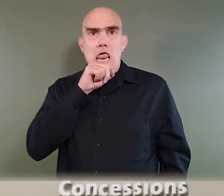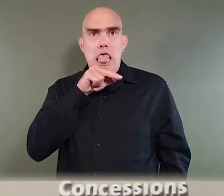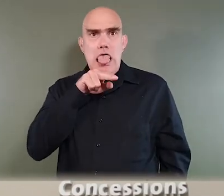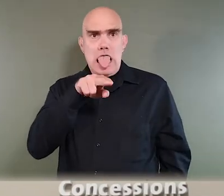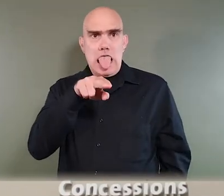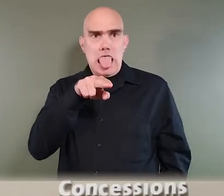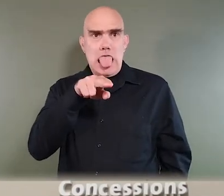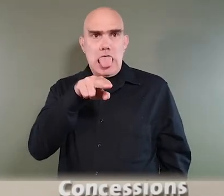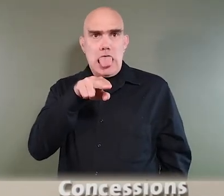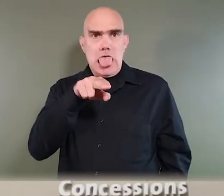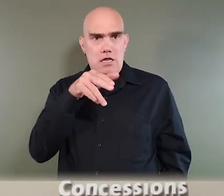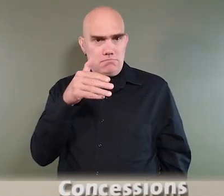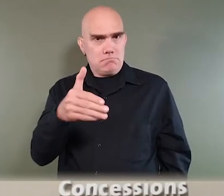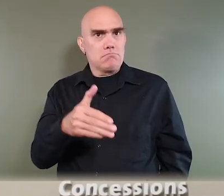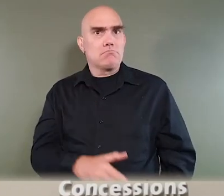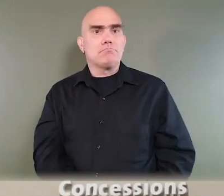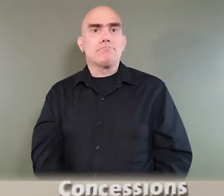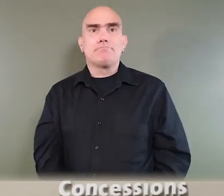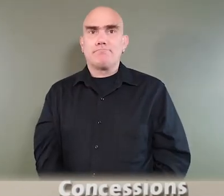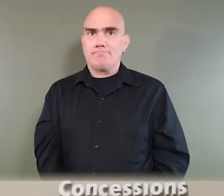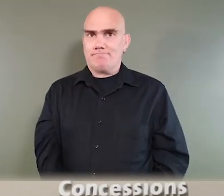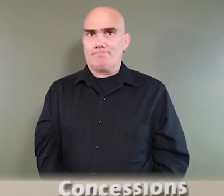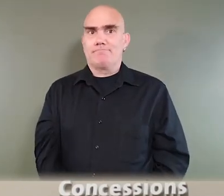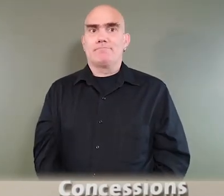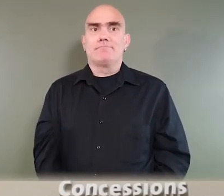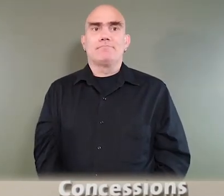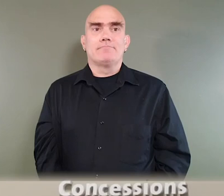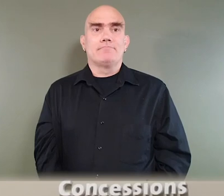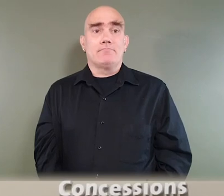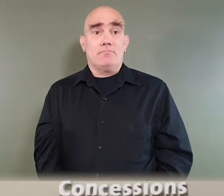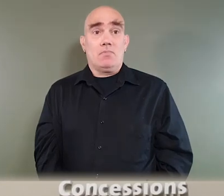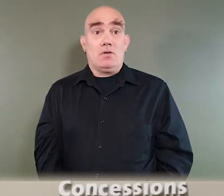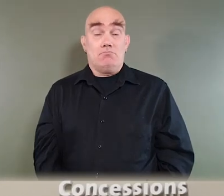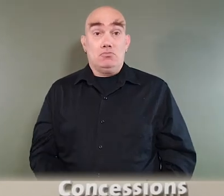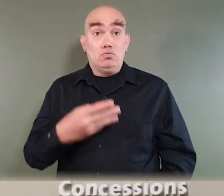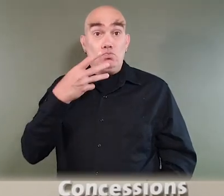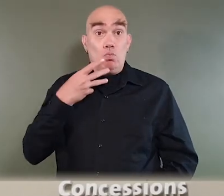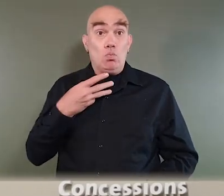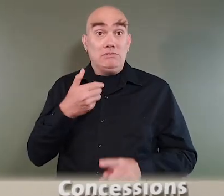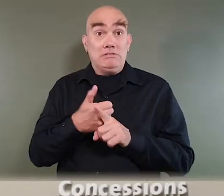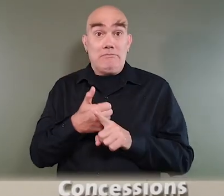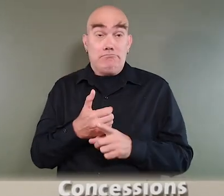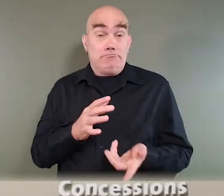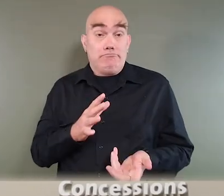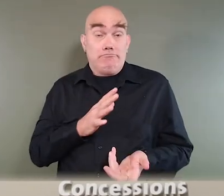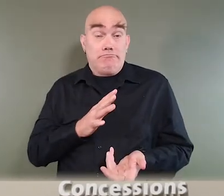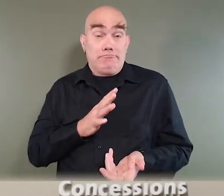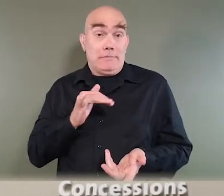And stick your tongue out. Drool on yourself, because that always happens.